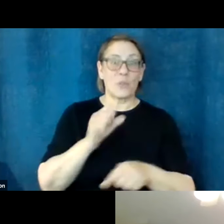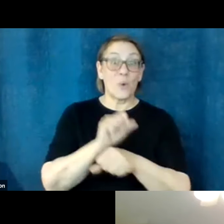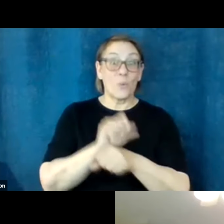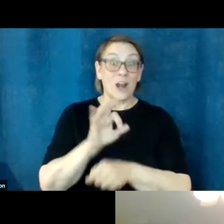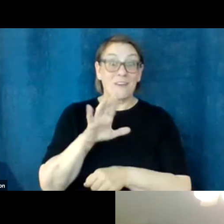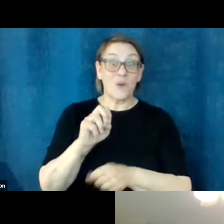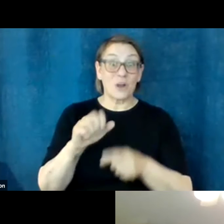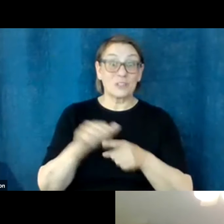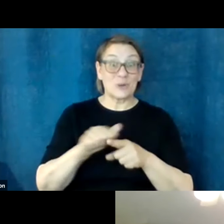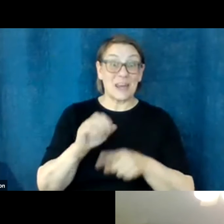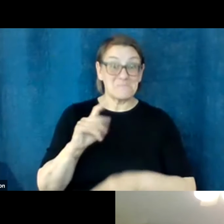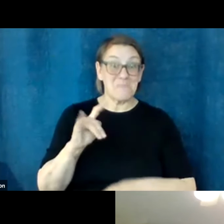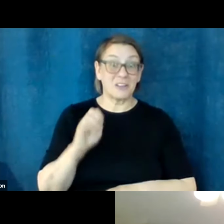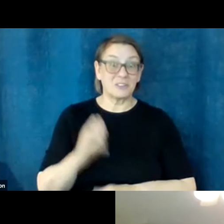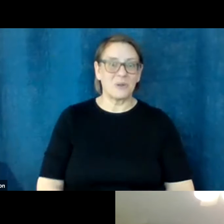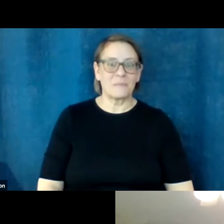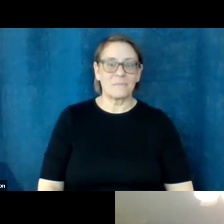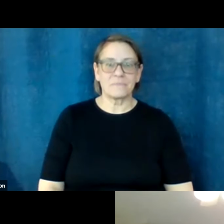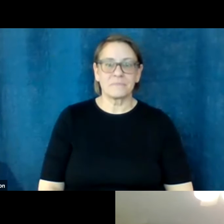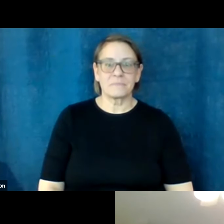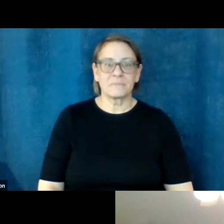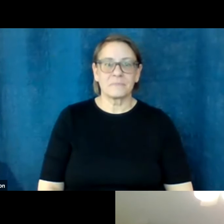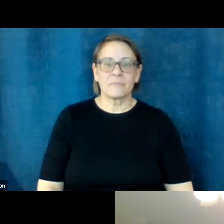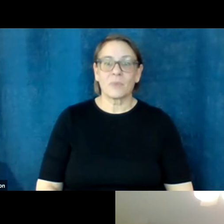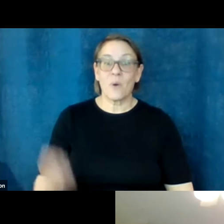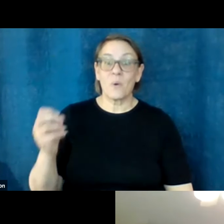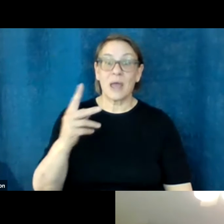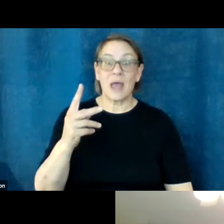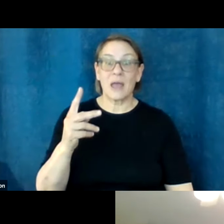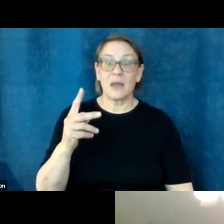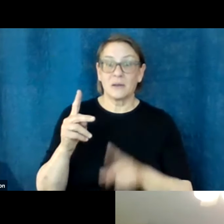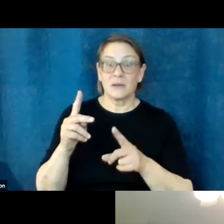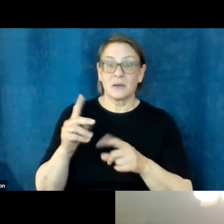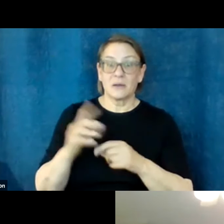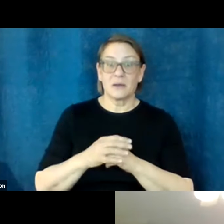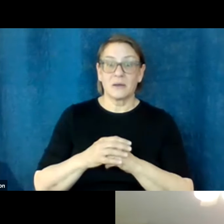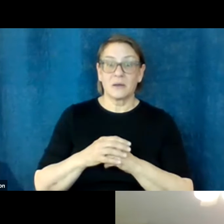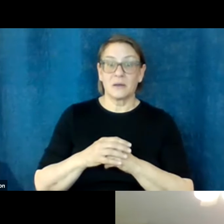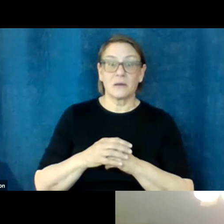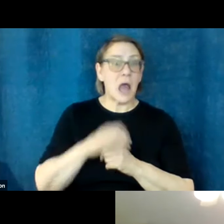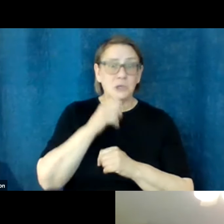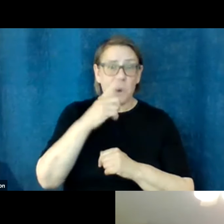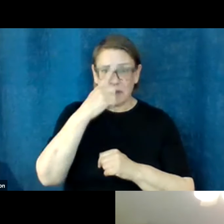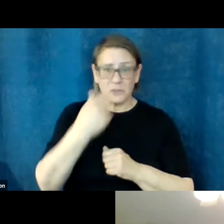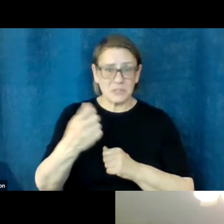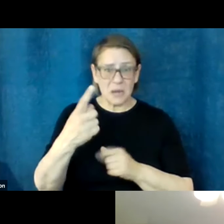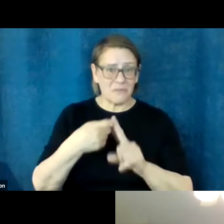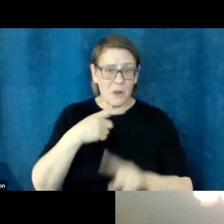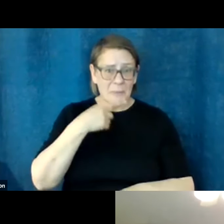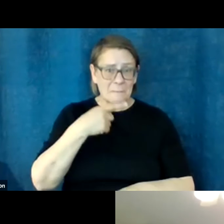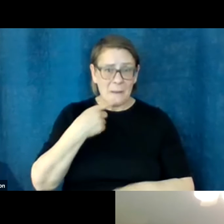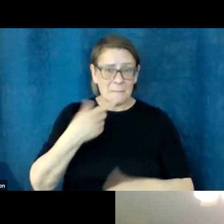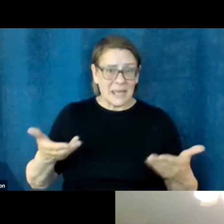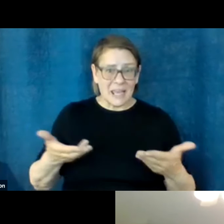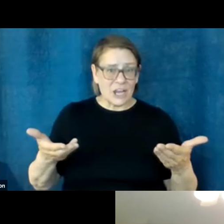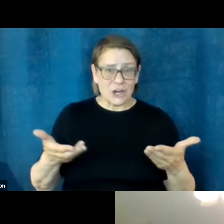module as well. Great. All right. I don't think we had anybody in the public in this